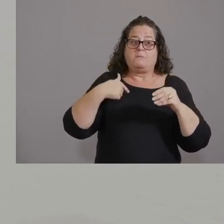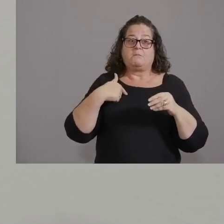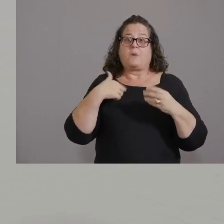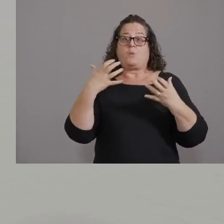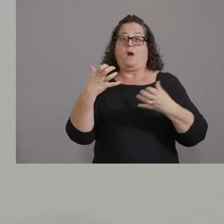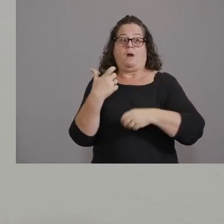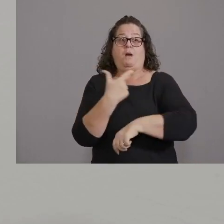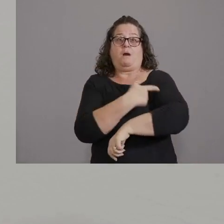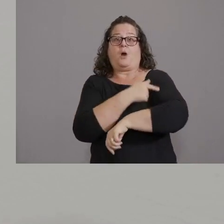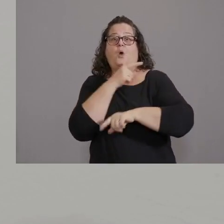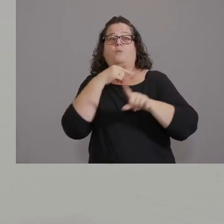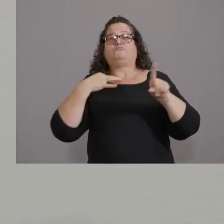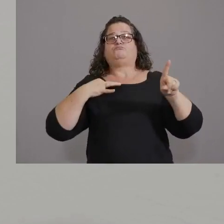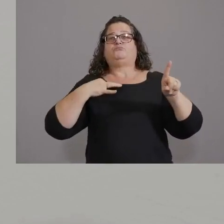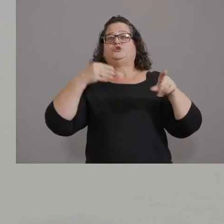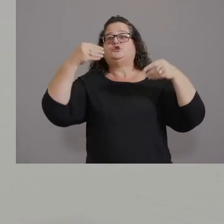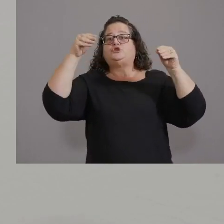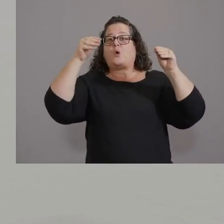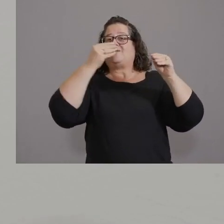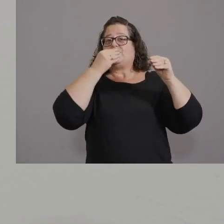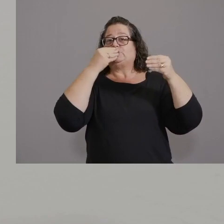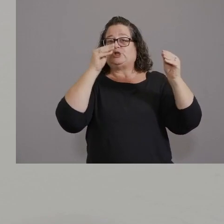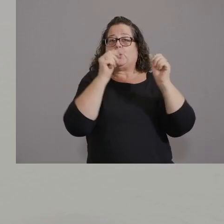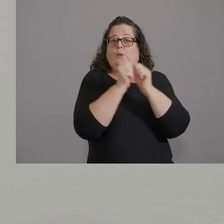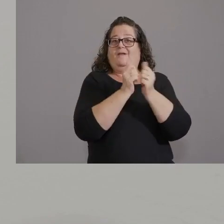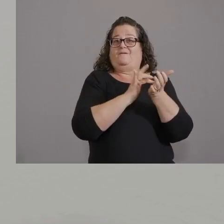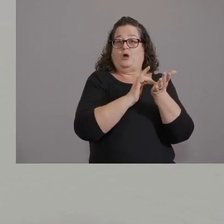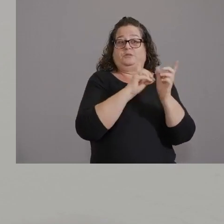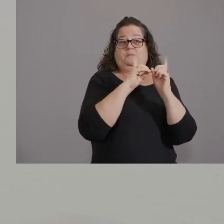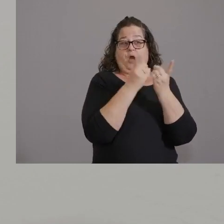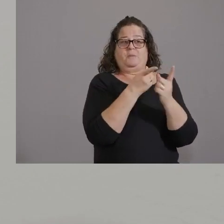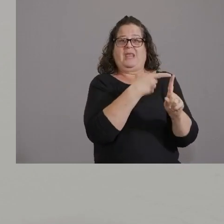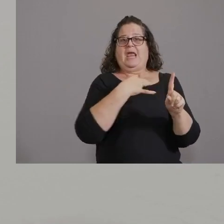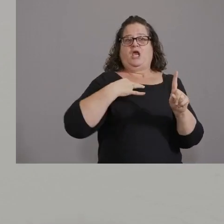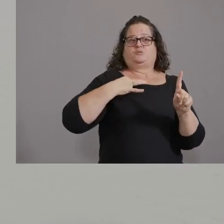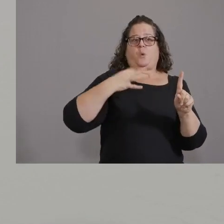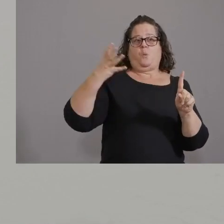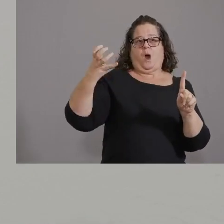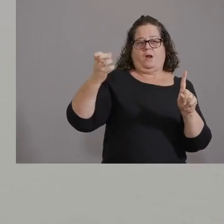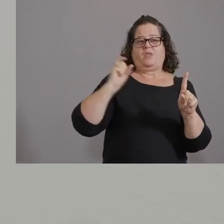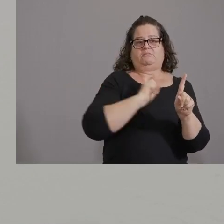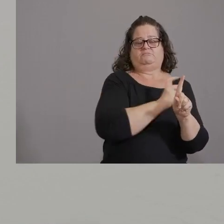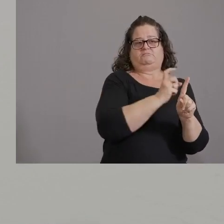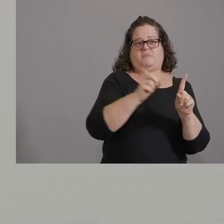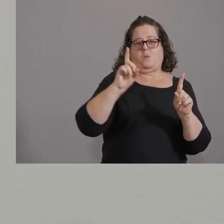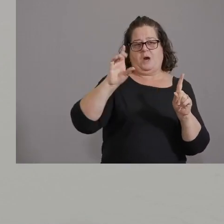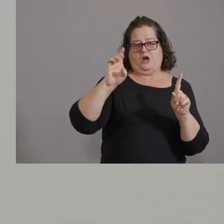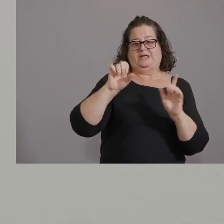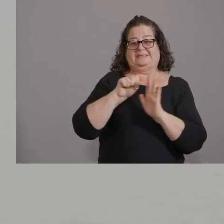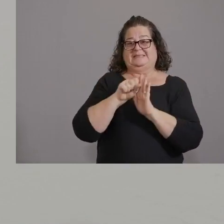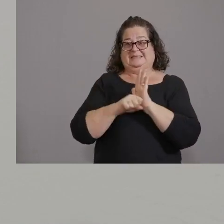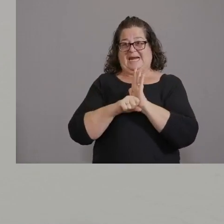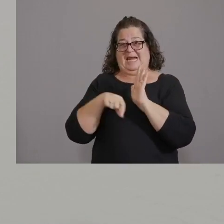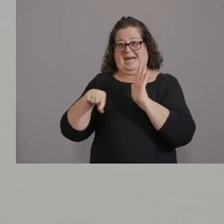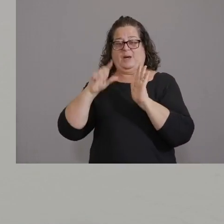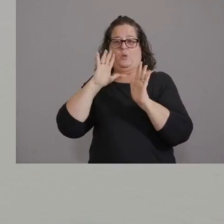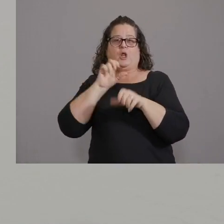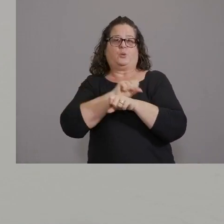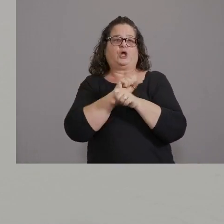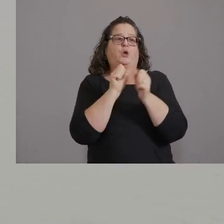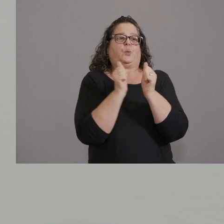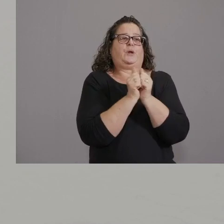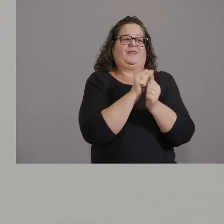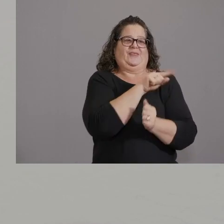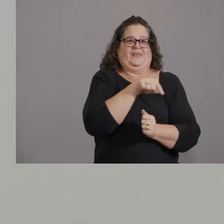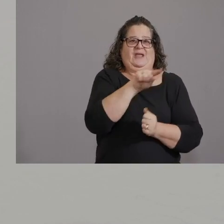working with different pharmacies to get them doses that have been allocated to the state as well. And lastly here, what about folks